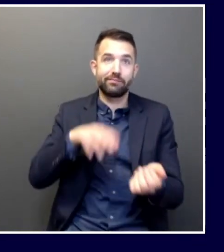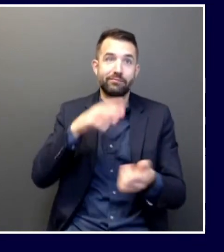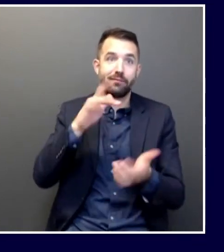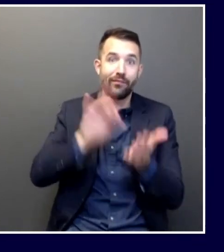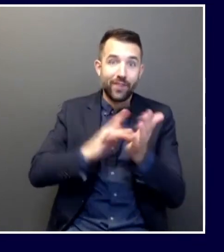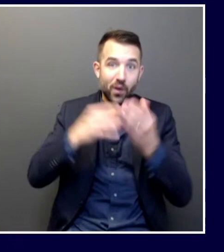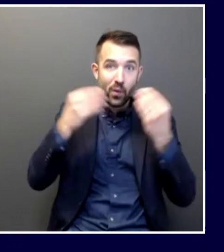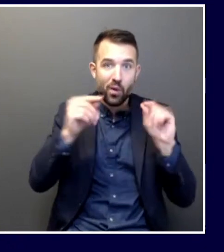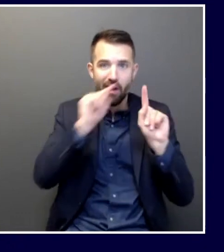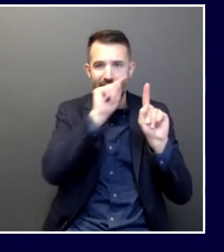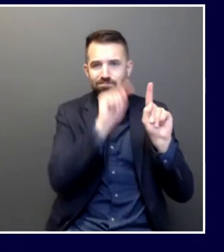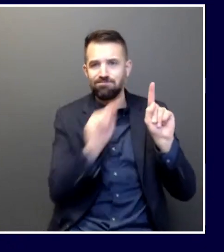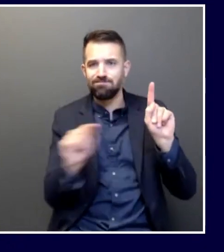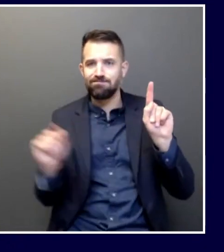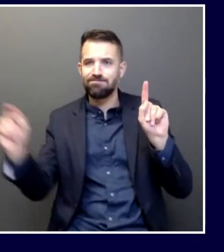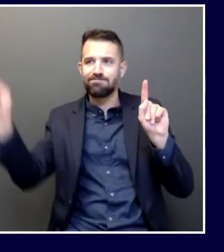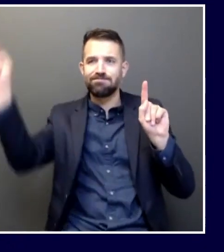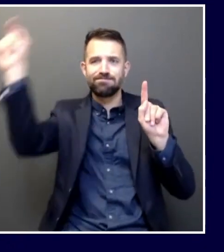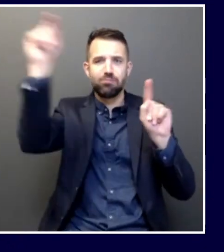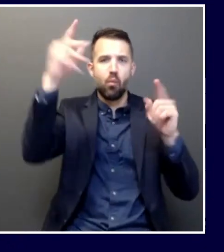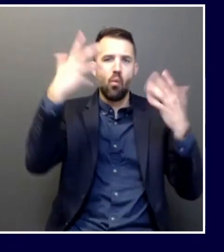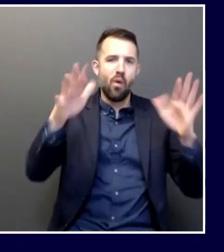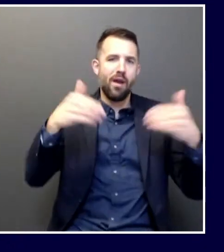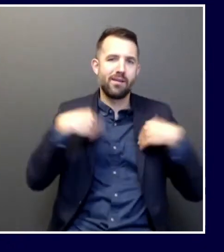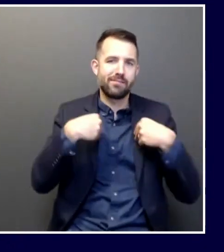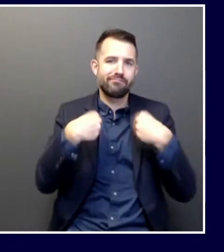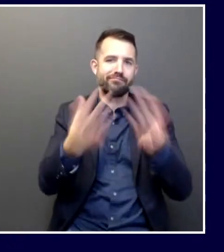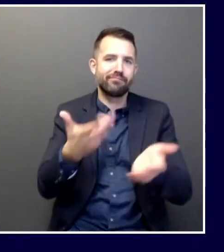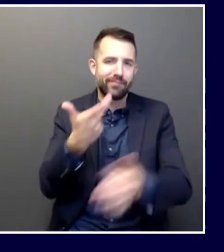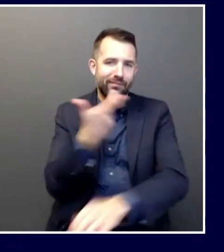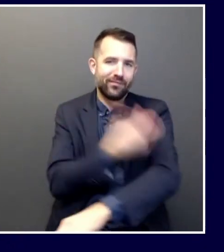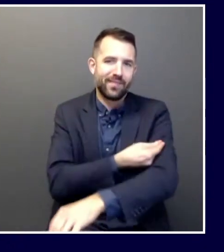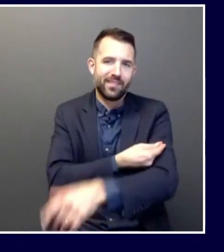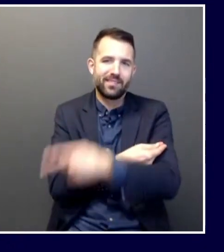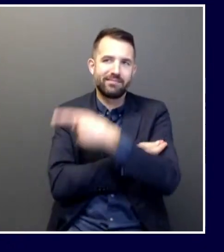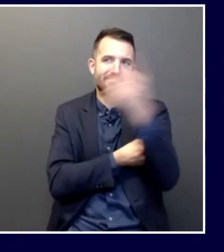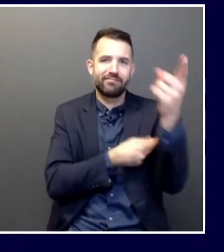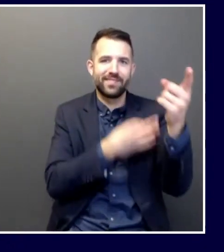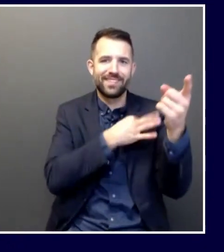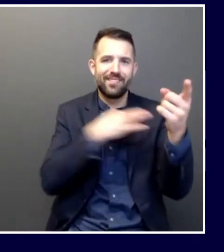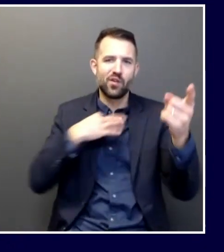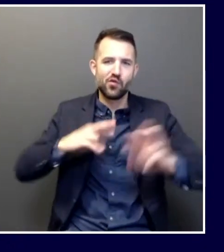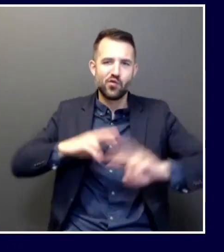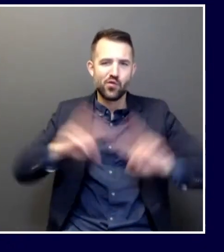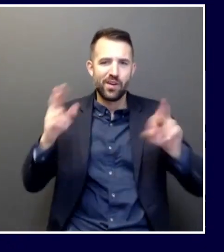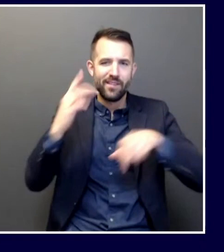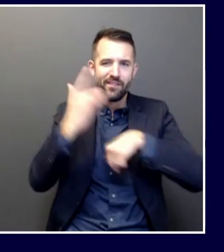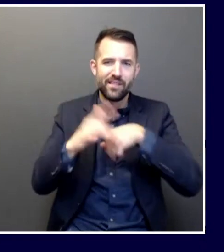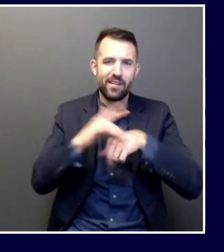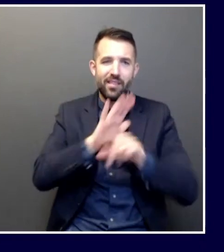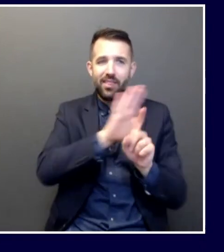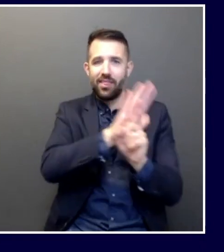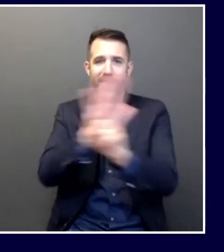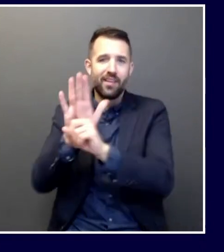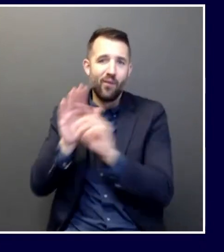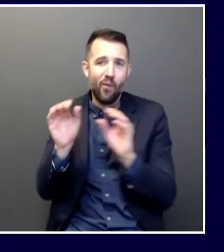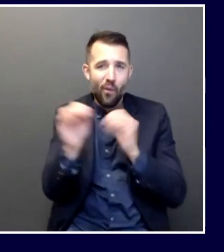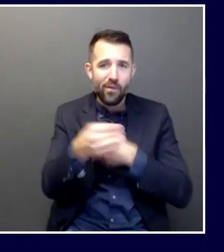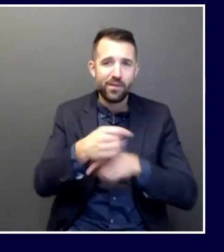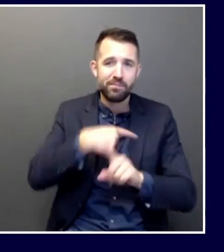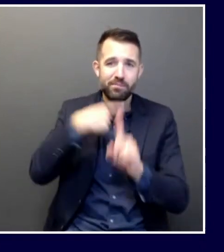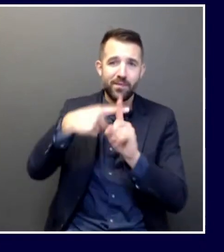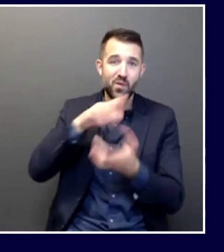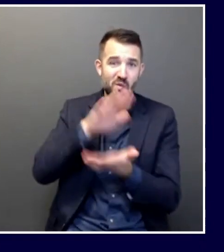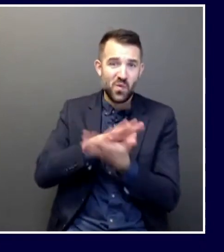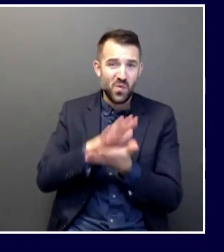pharmacies, et cetera, who are there and able to deliver a vaccine, both in their offices and in the school-based setting. That